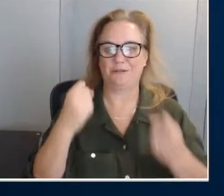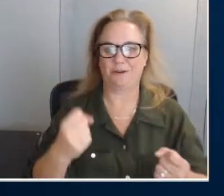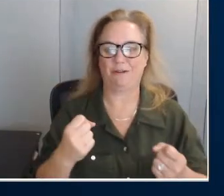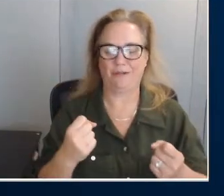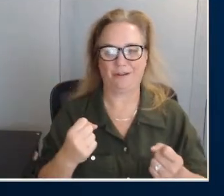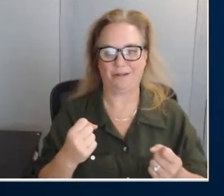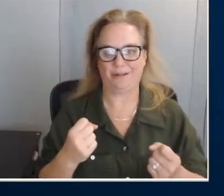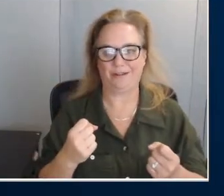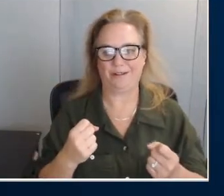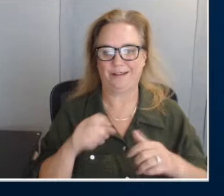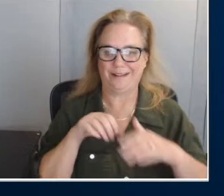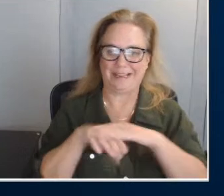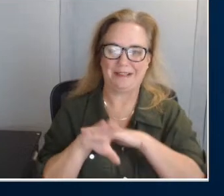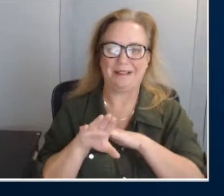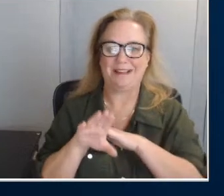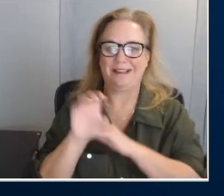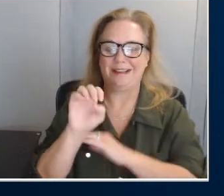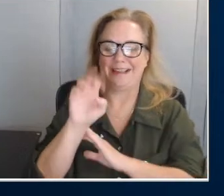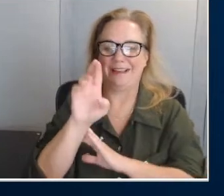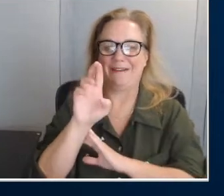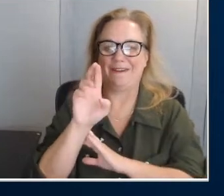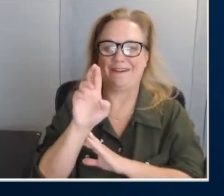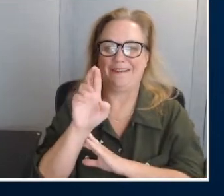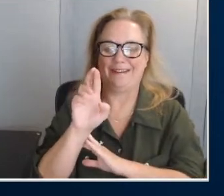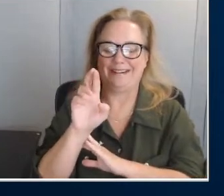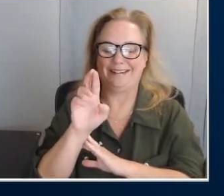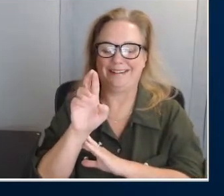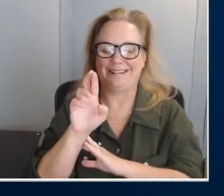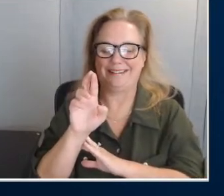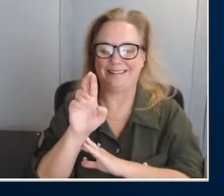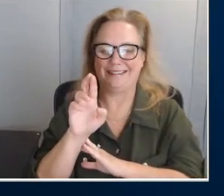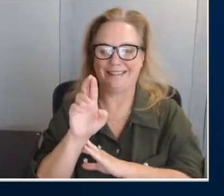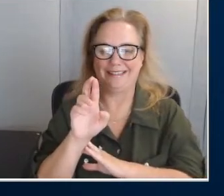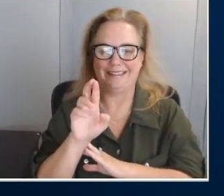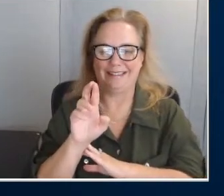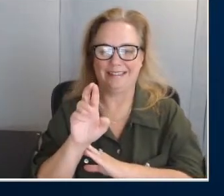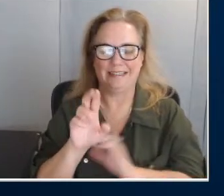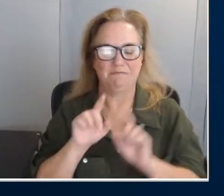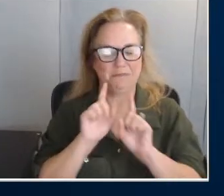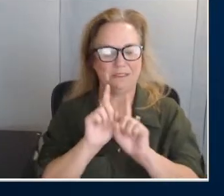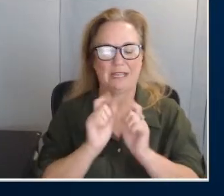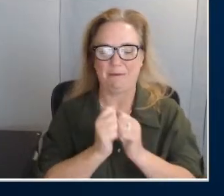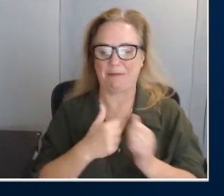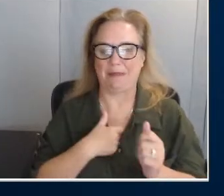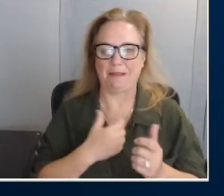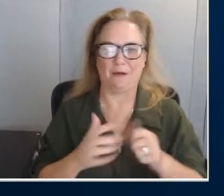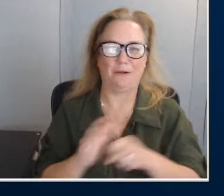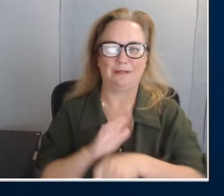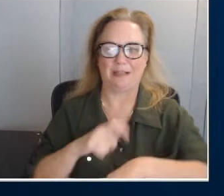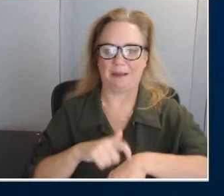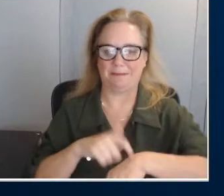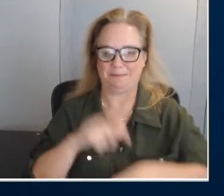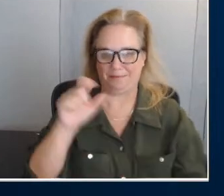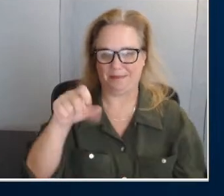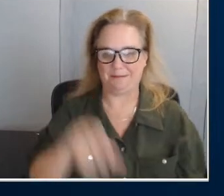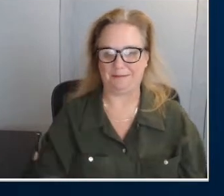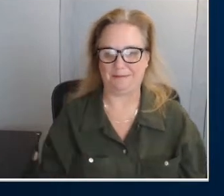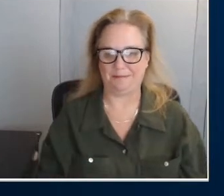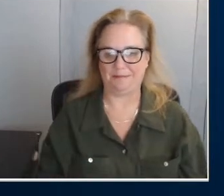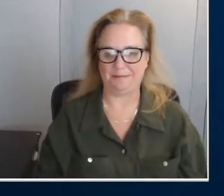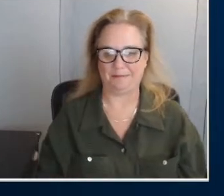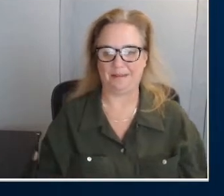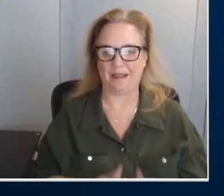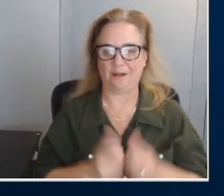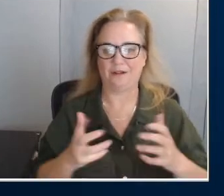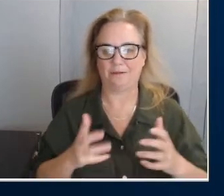She got you to the ER. And you want to give her a shout out too? Stayed by my side the whole time. That's right. Yep. So you're a great I couldn't team.